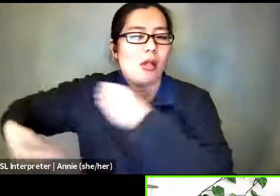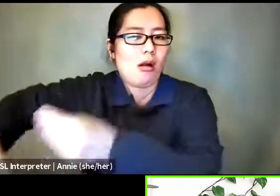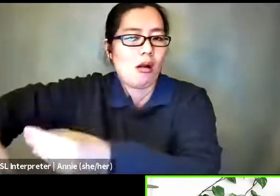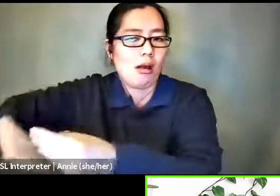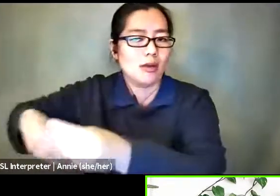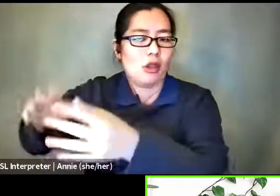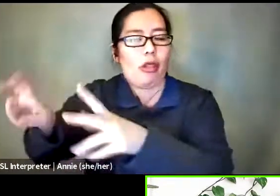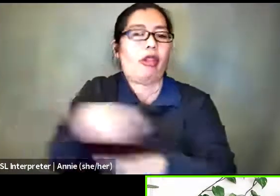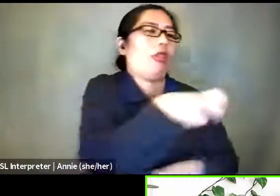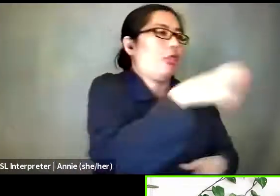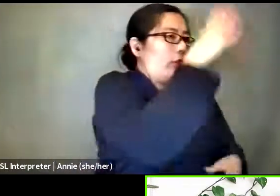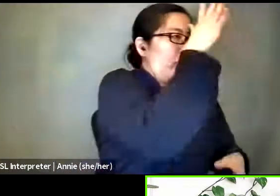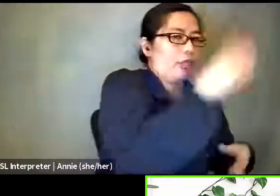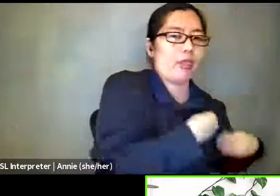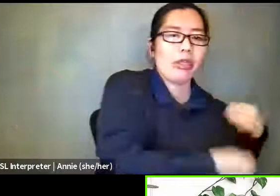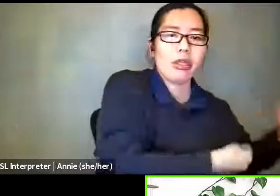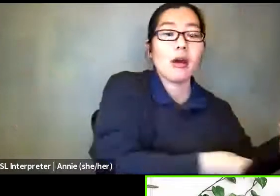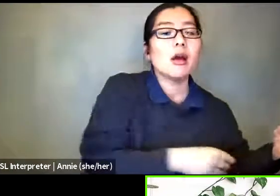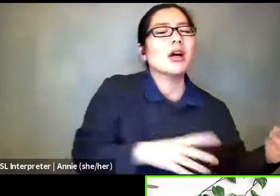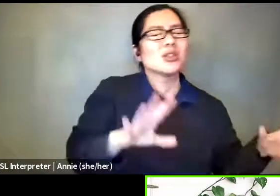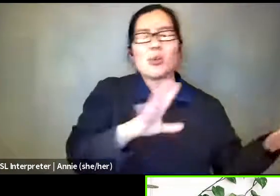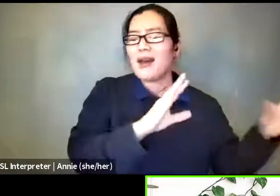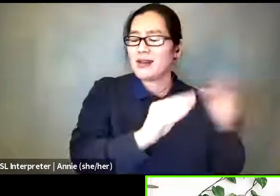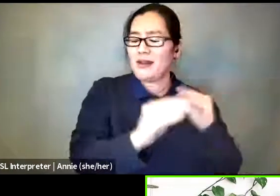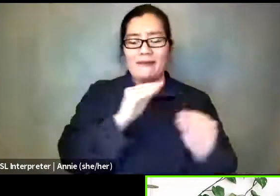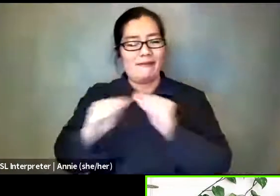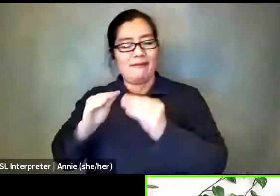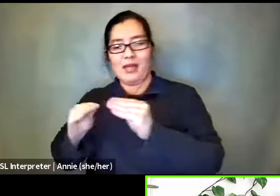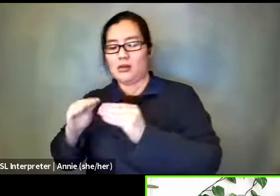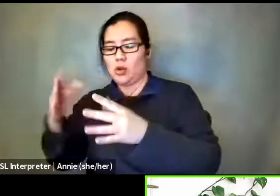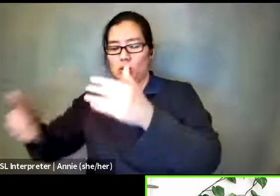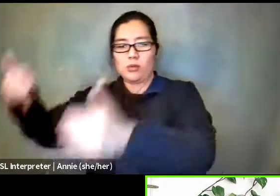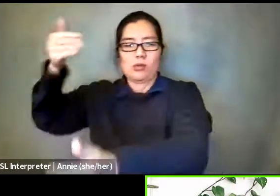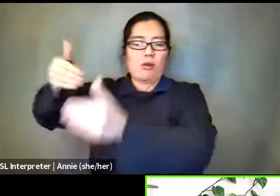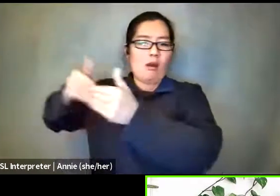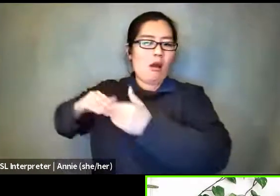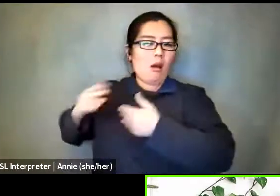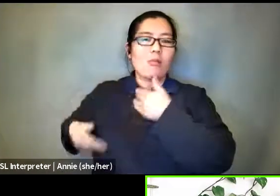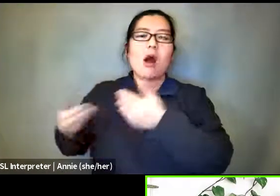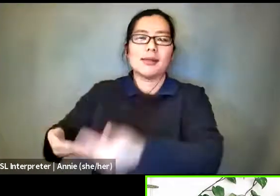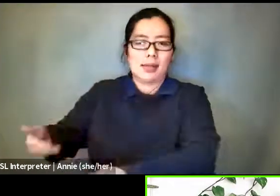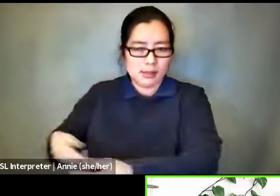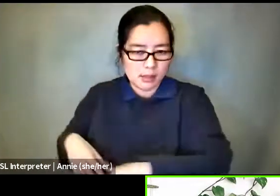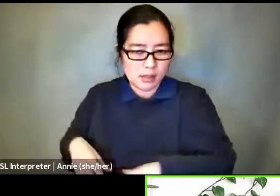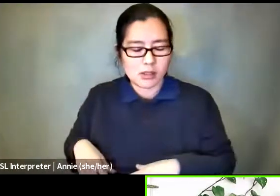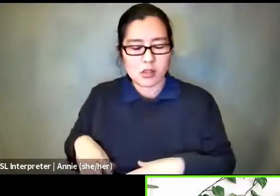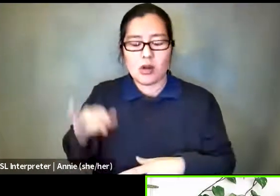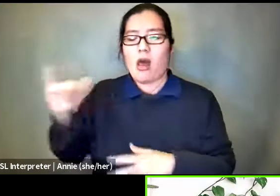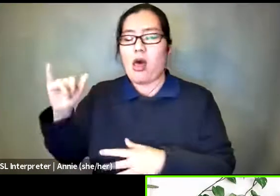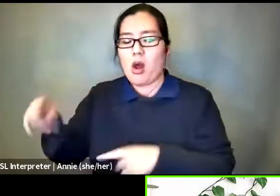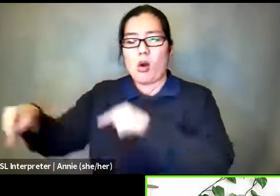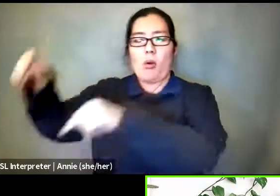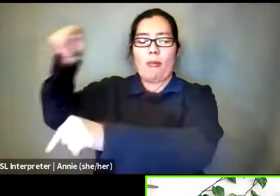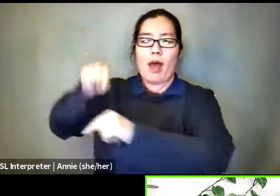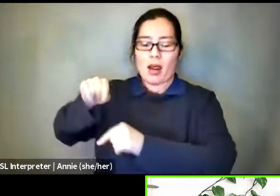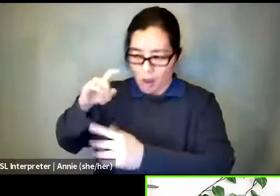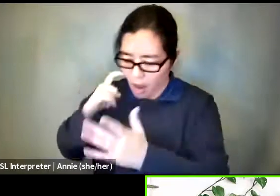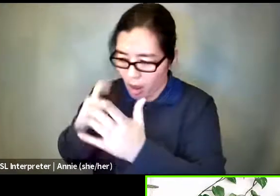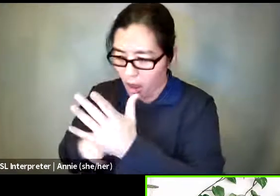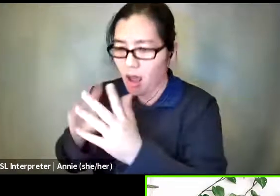restore those processes. We have to restore those understandings, knowledges, languages, cultural ways of viewing the world,